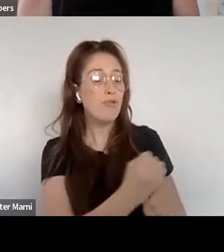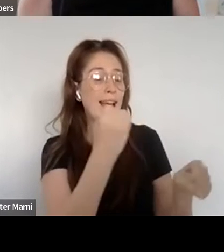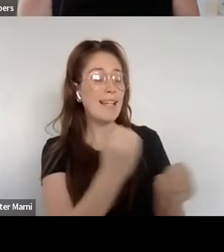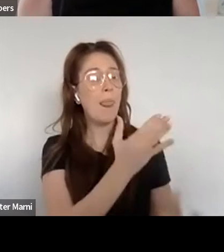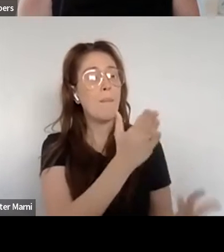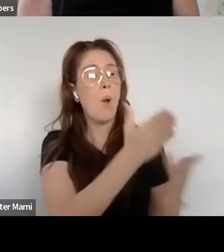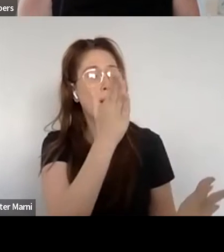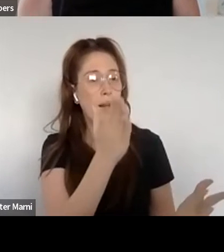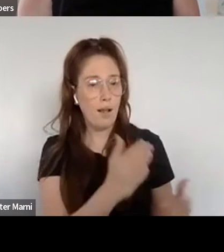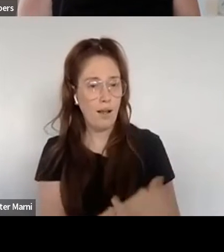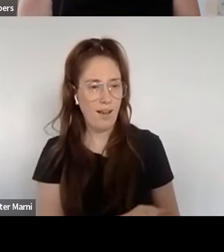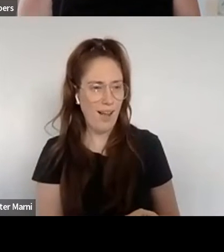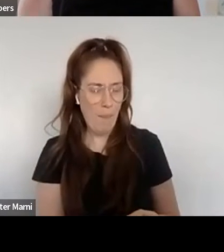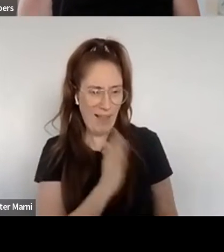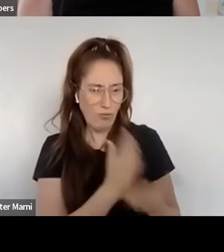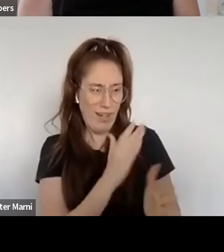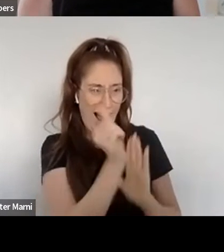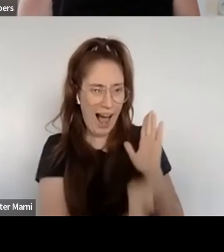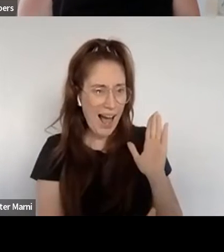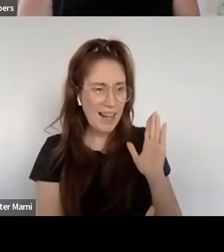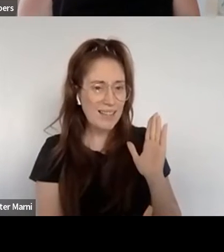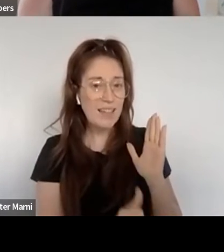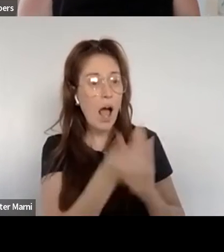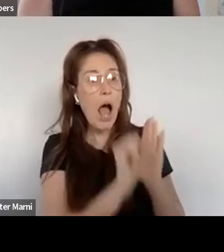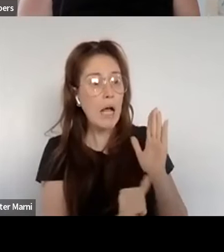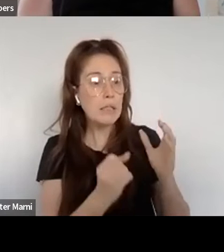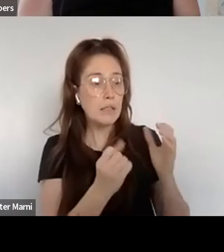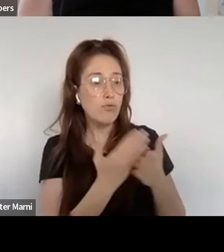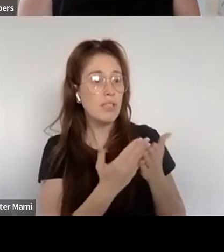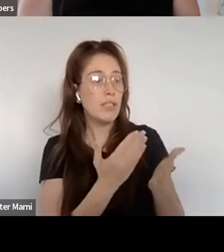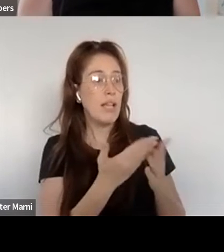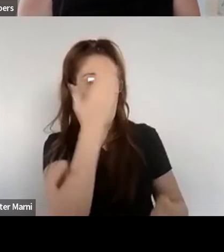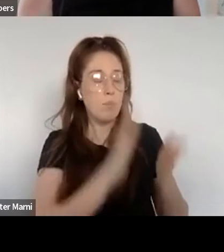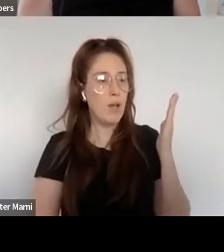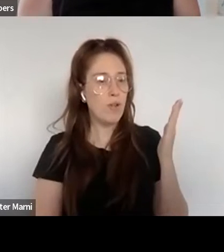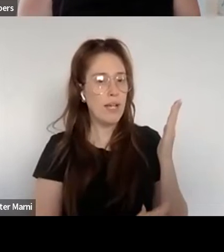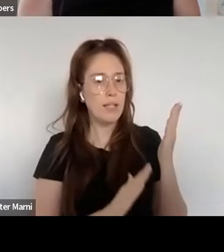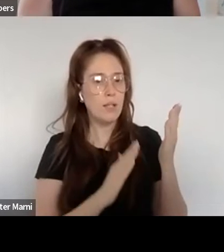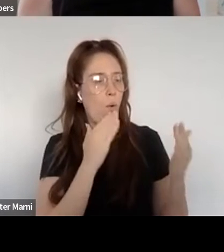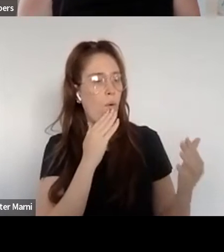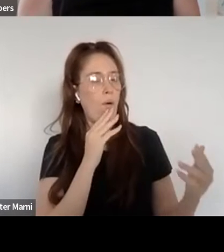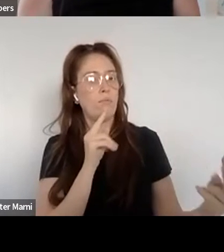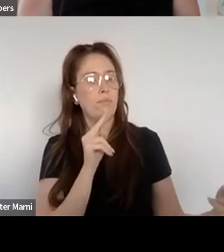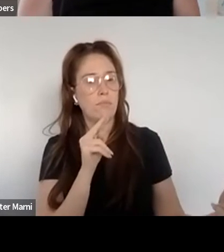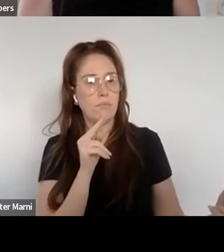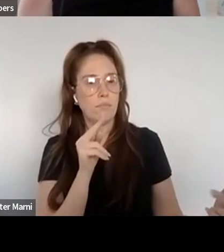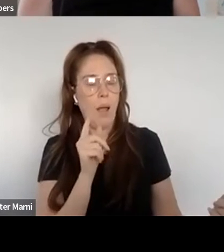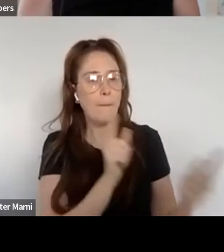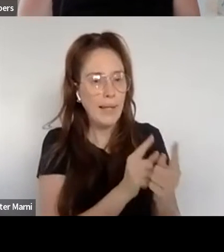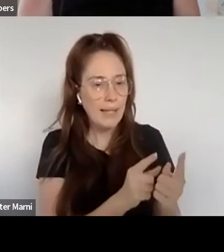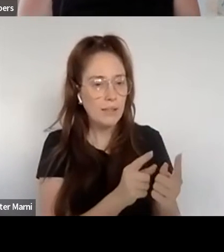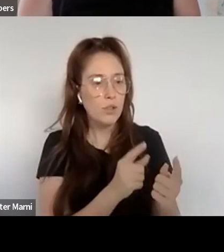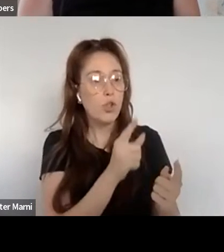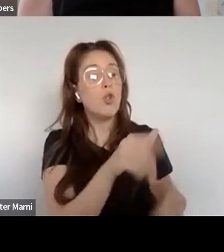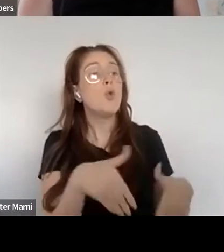to be almost the definition of art. If art is an experience or art is an encounter, then your capacity to create the space